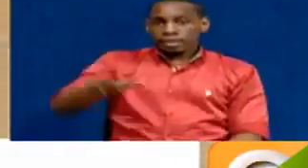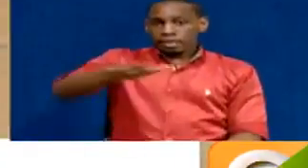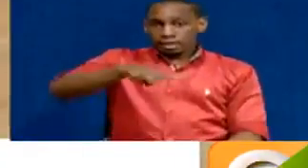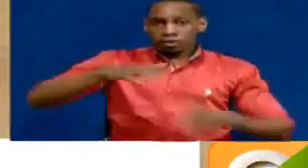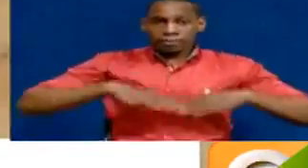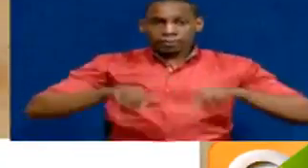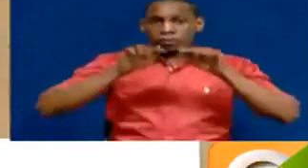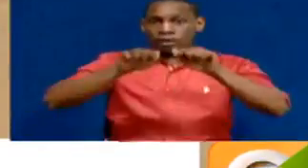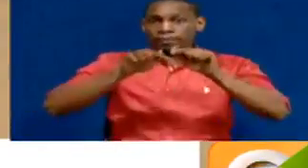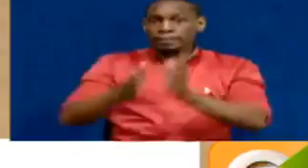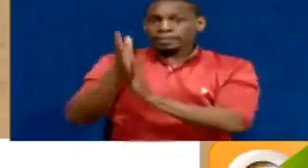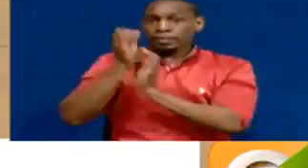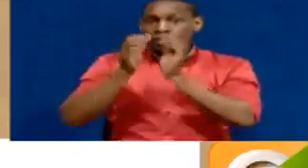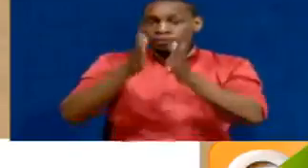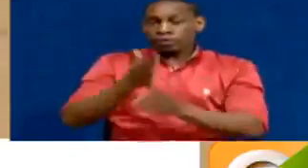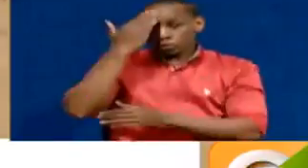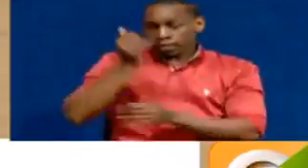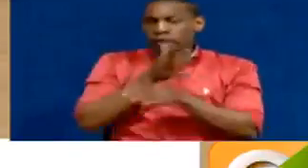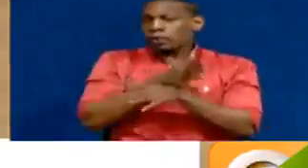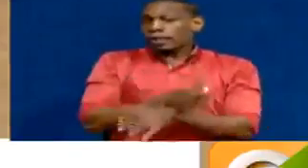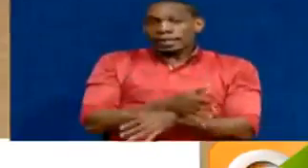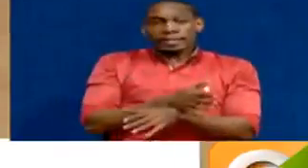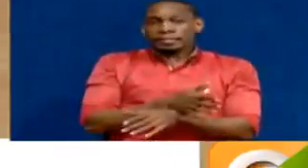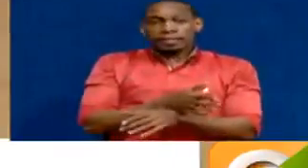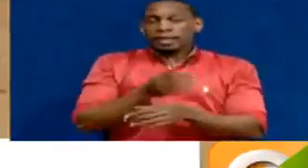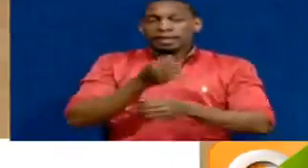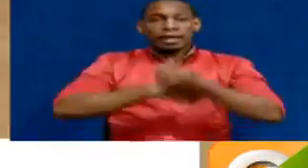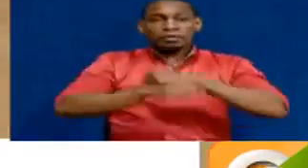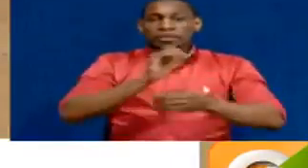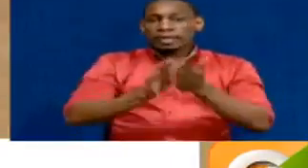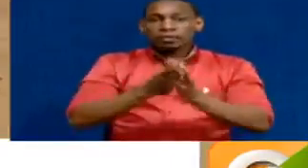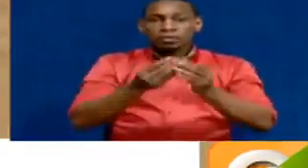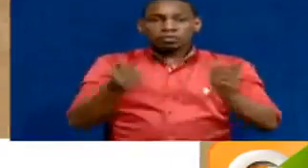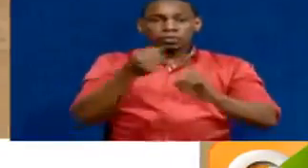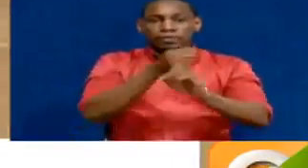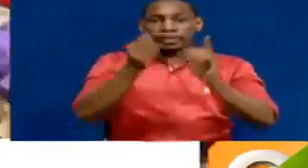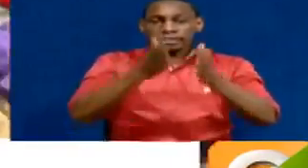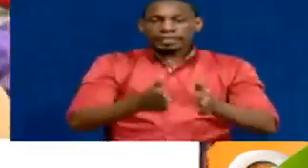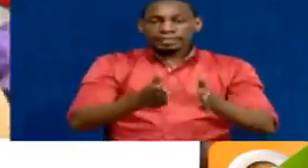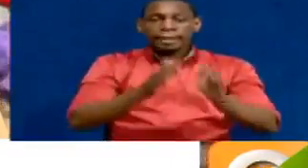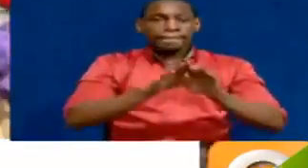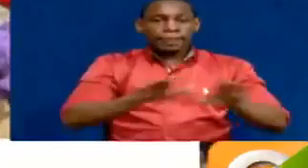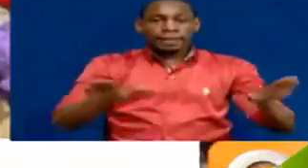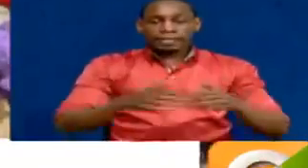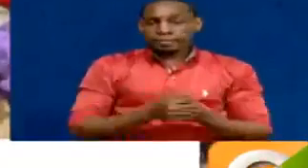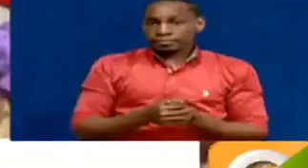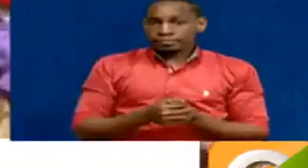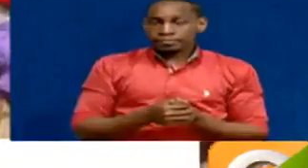Locals are also blaming security officers for sleeping on the job and not dealing with the attackers once and for all. Wakati